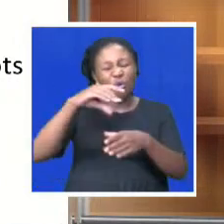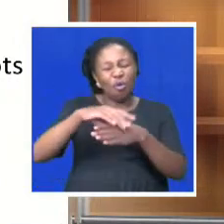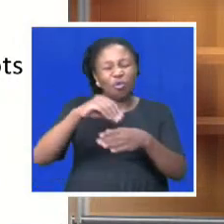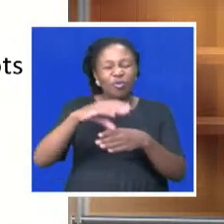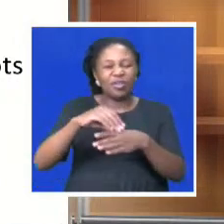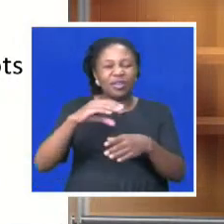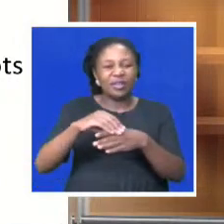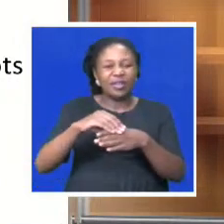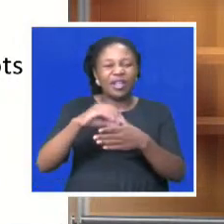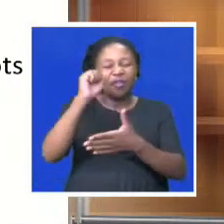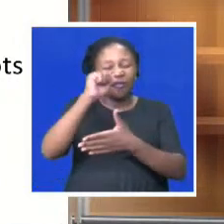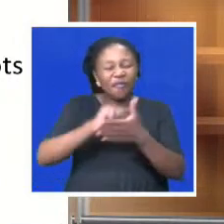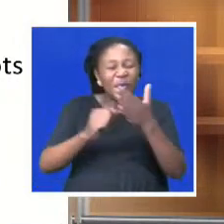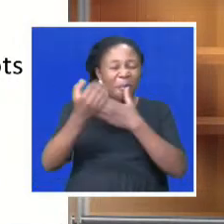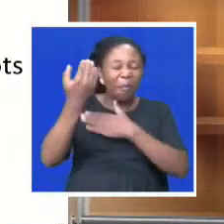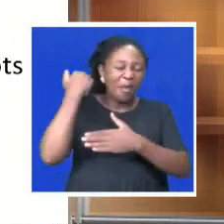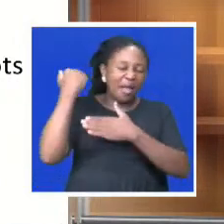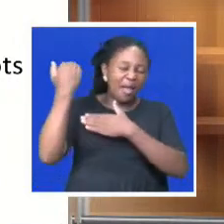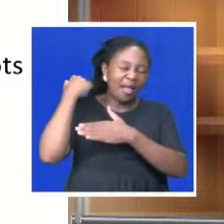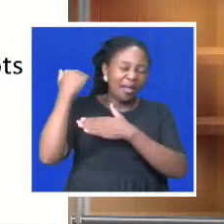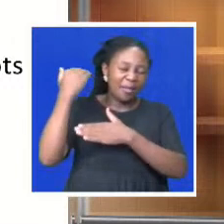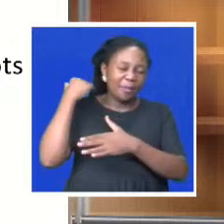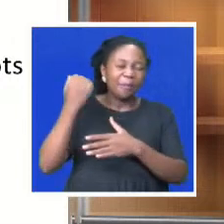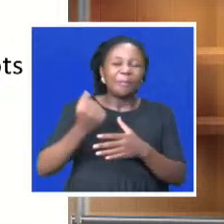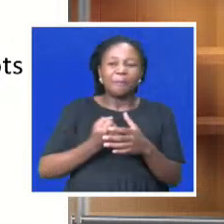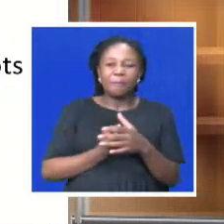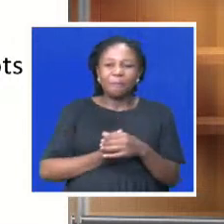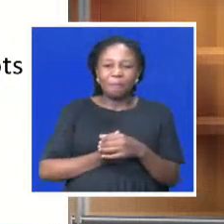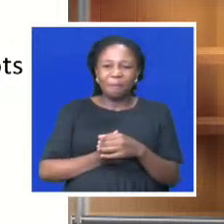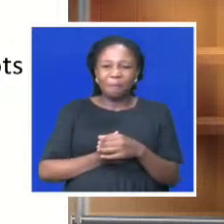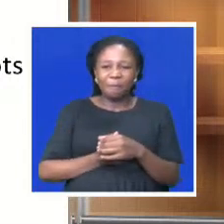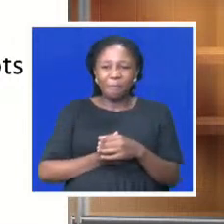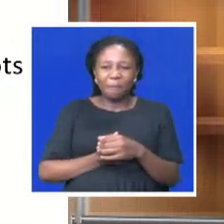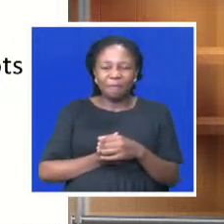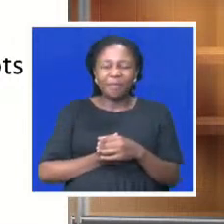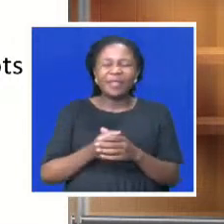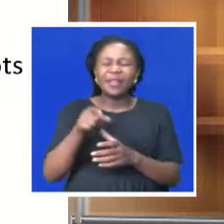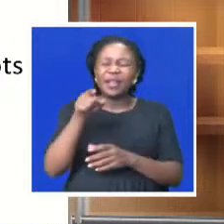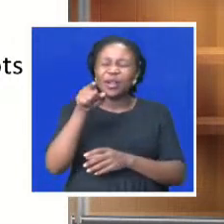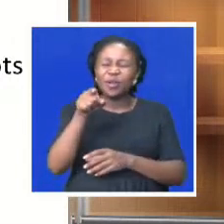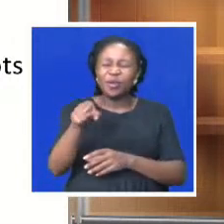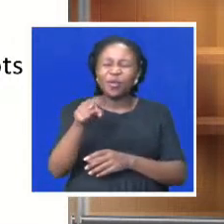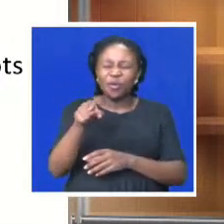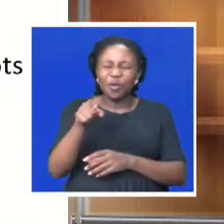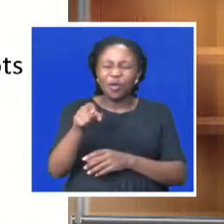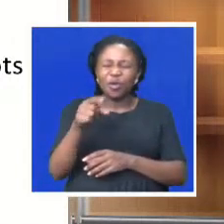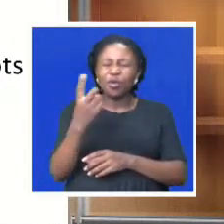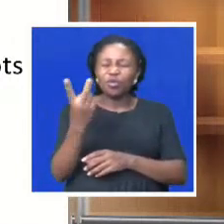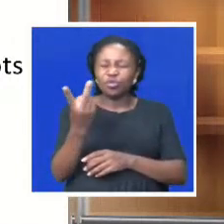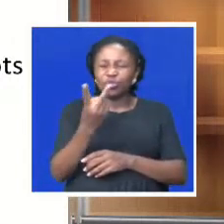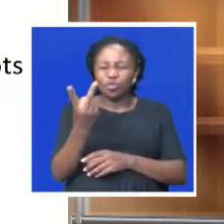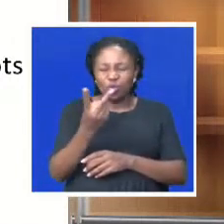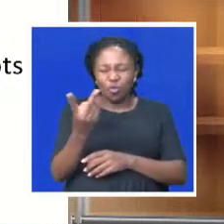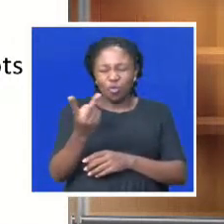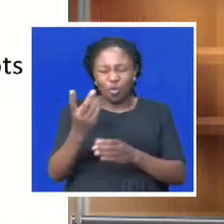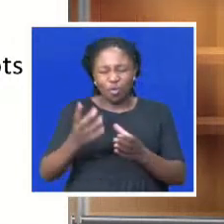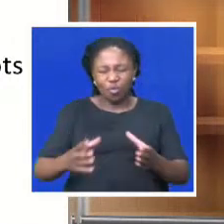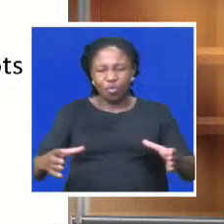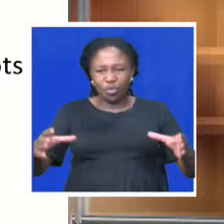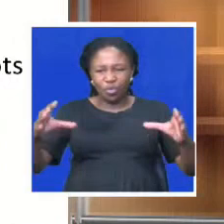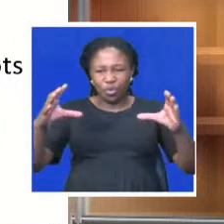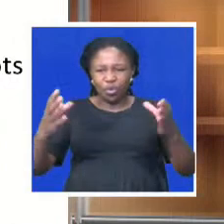pots were suspended on both ends of a wooden beam, which